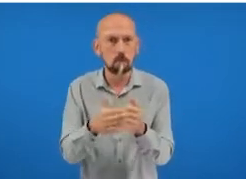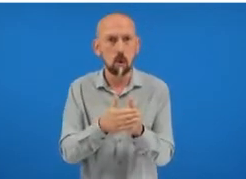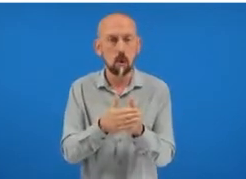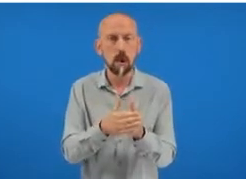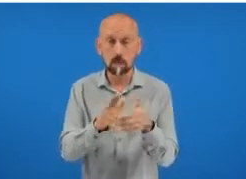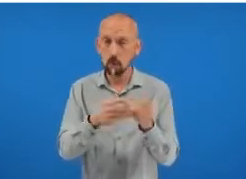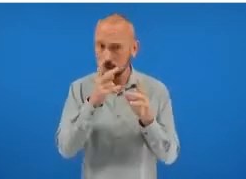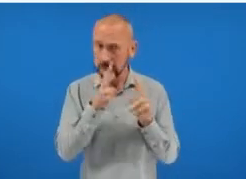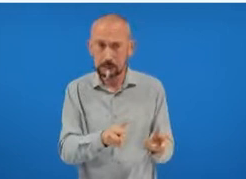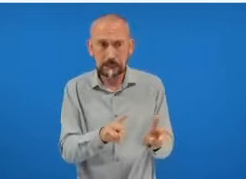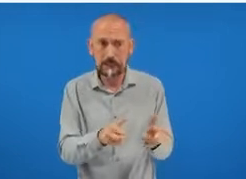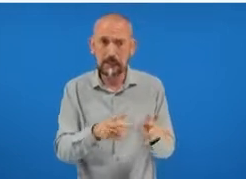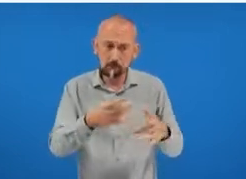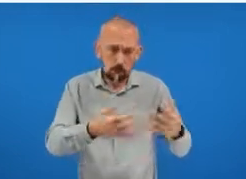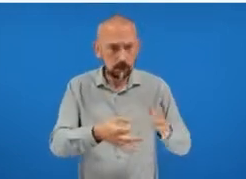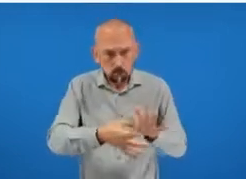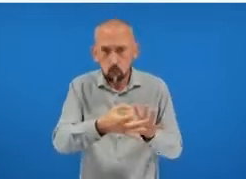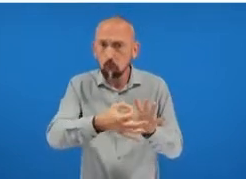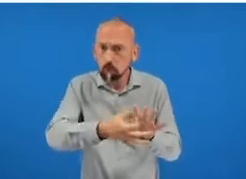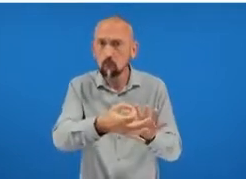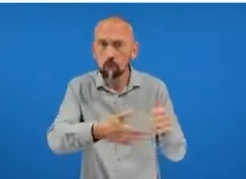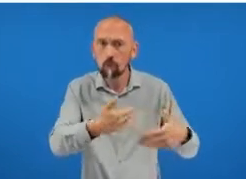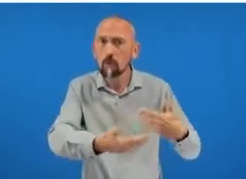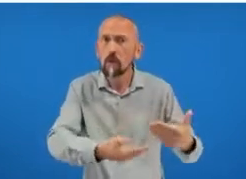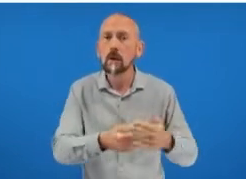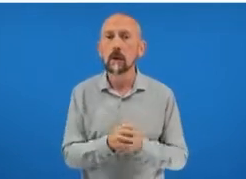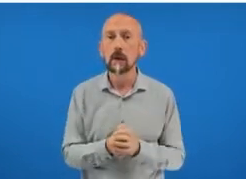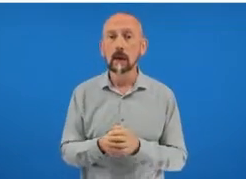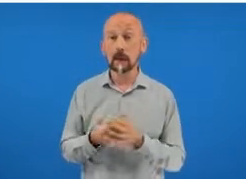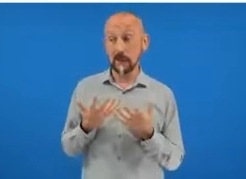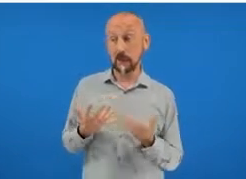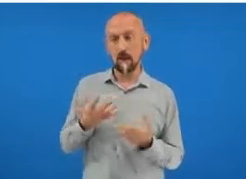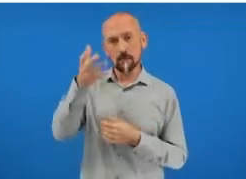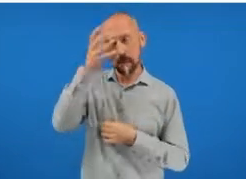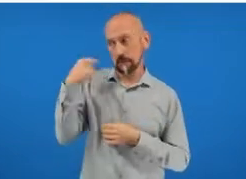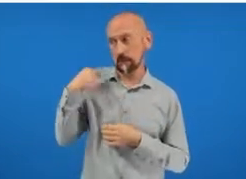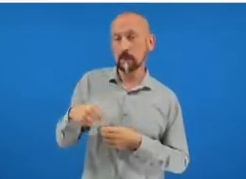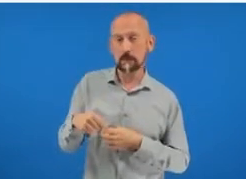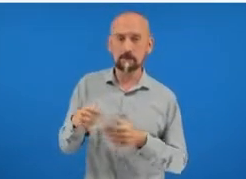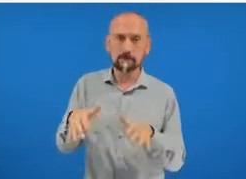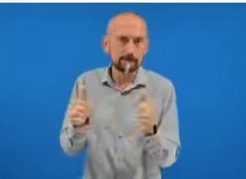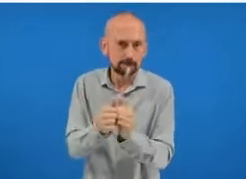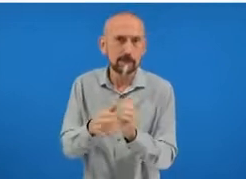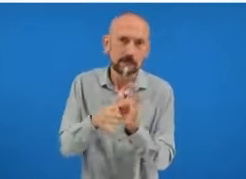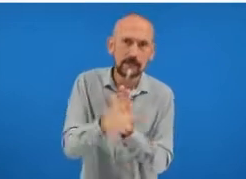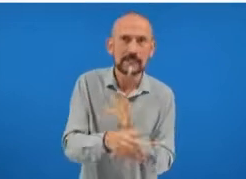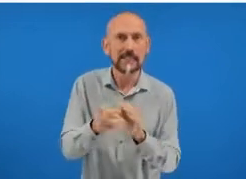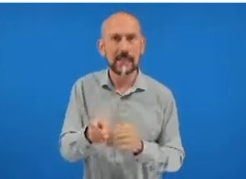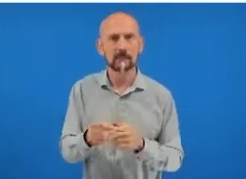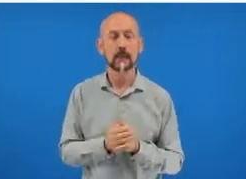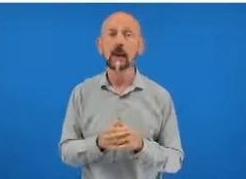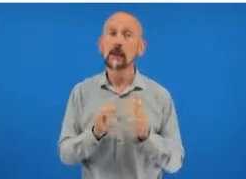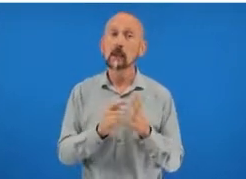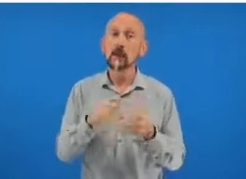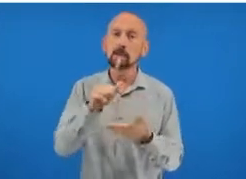good outcomes and improving, and the current administration has done the same. So the budget has moved to £670